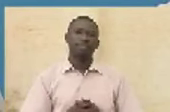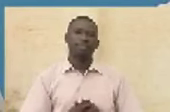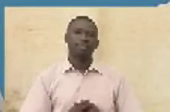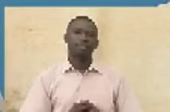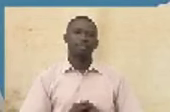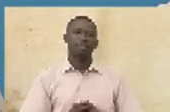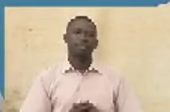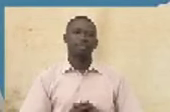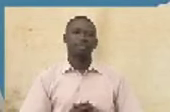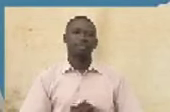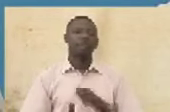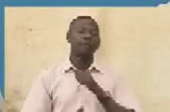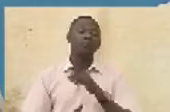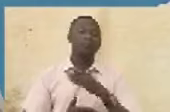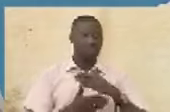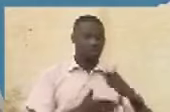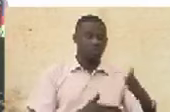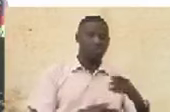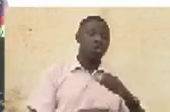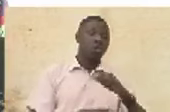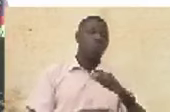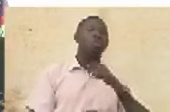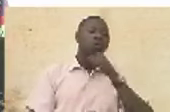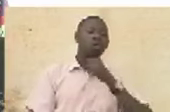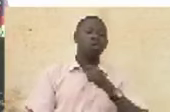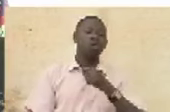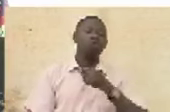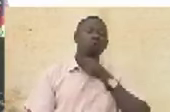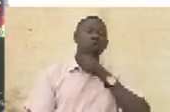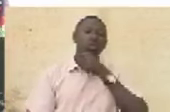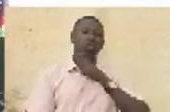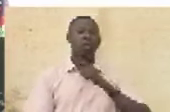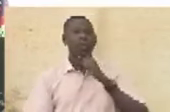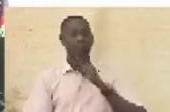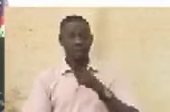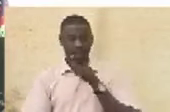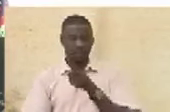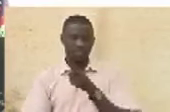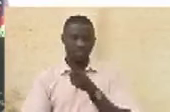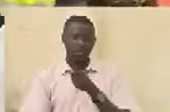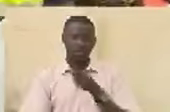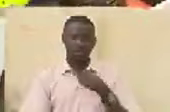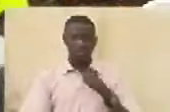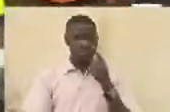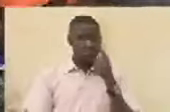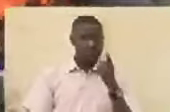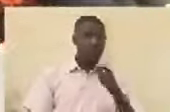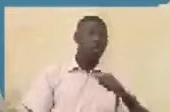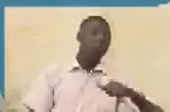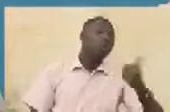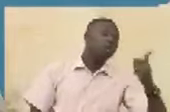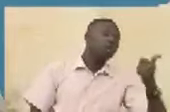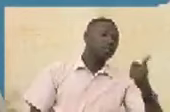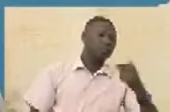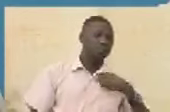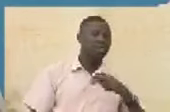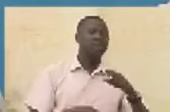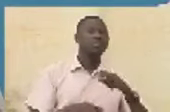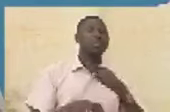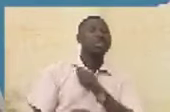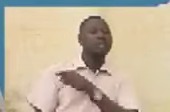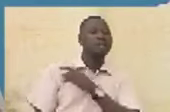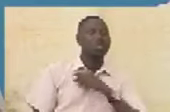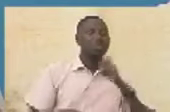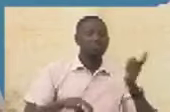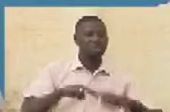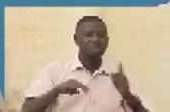apart from this old man ninga bo ranin ke ba la ko akuro. Did you see anyone else being treated in the same